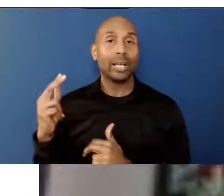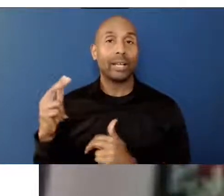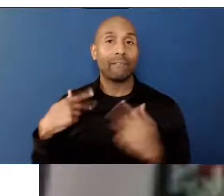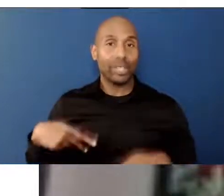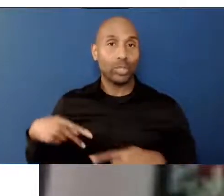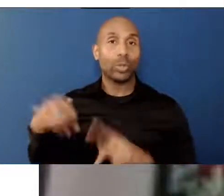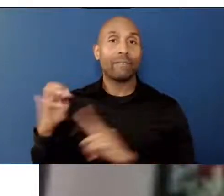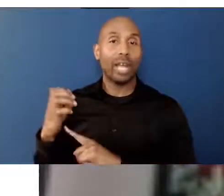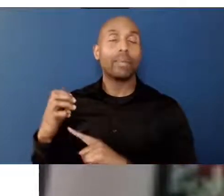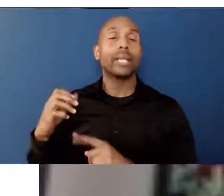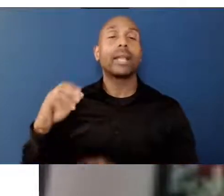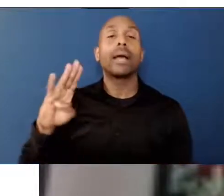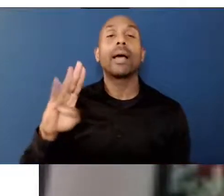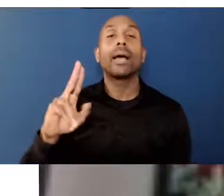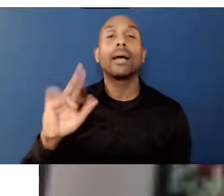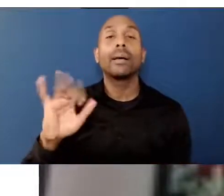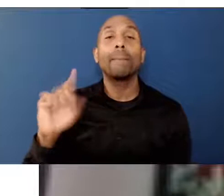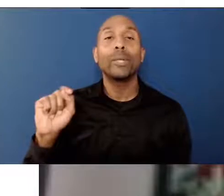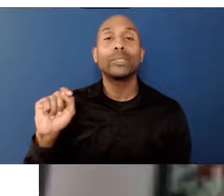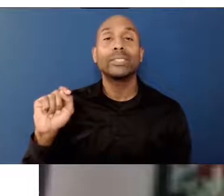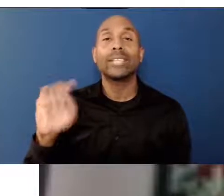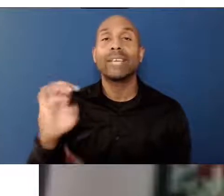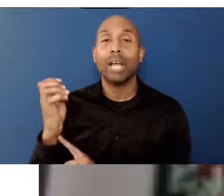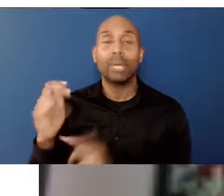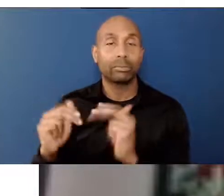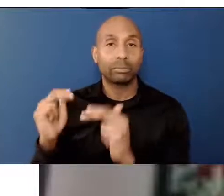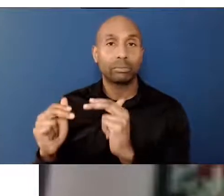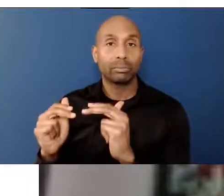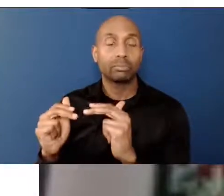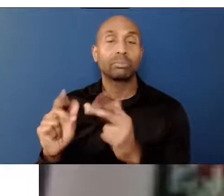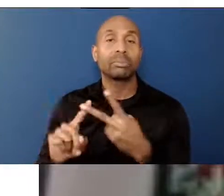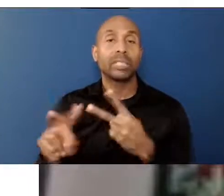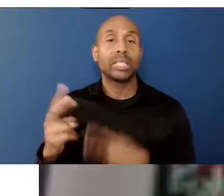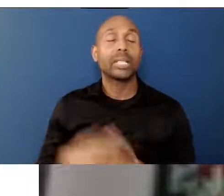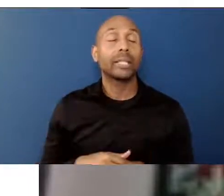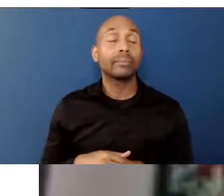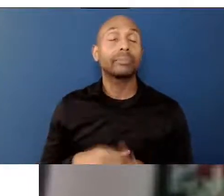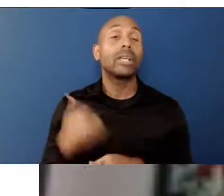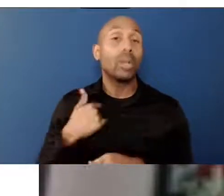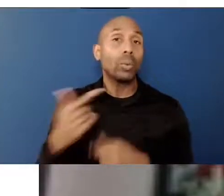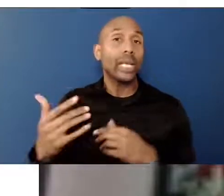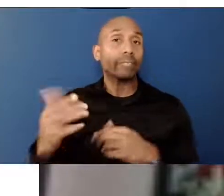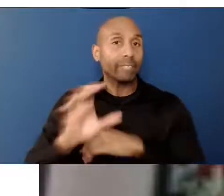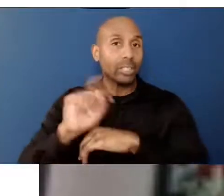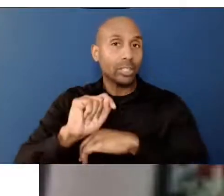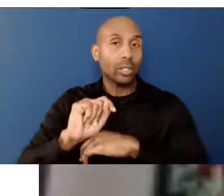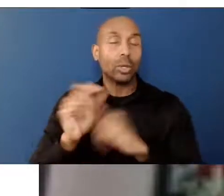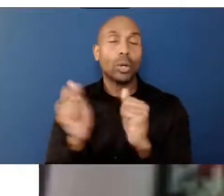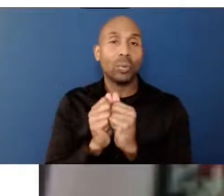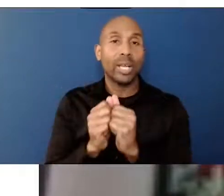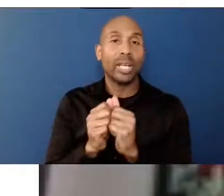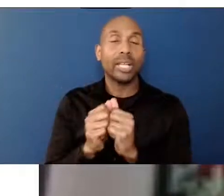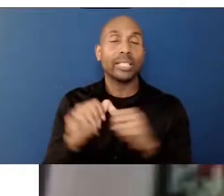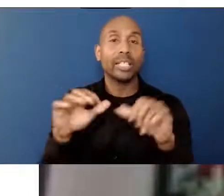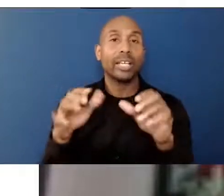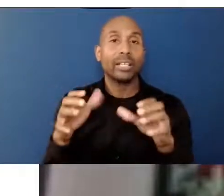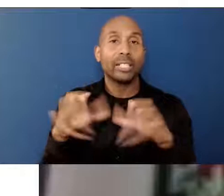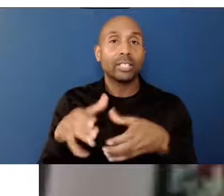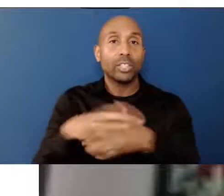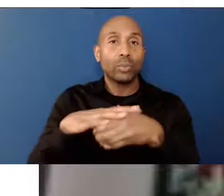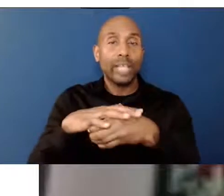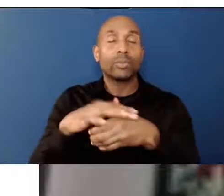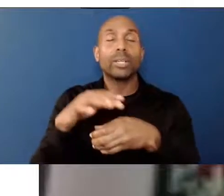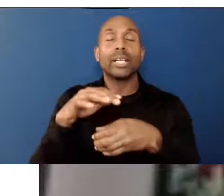received early on through consultation, the Accessibility Directorate across Nova Scotia as priority areas. So the board